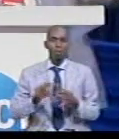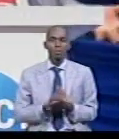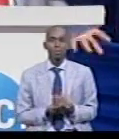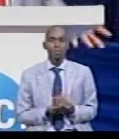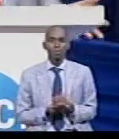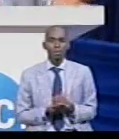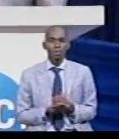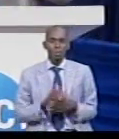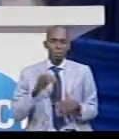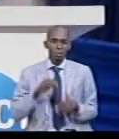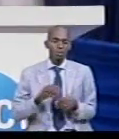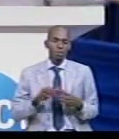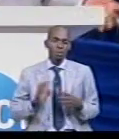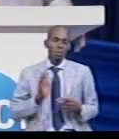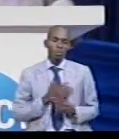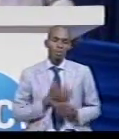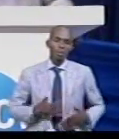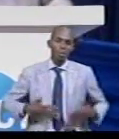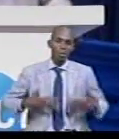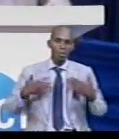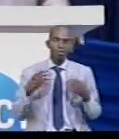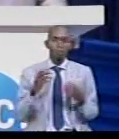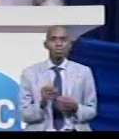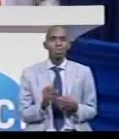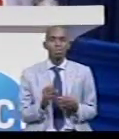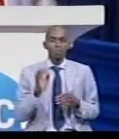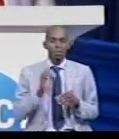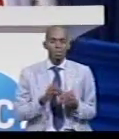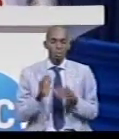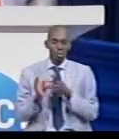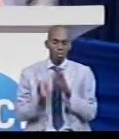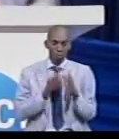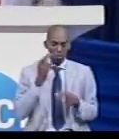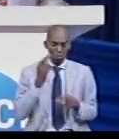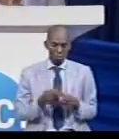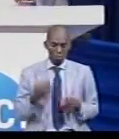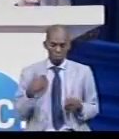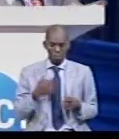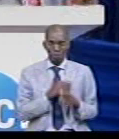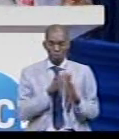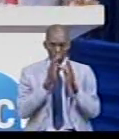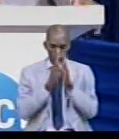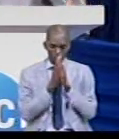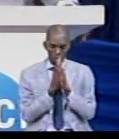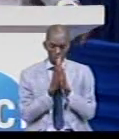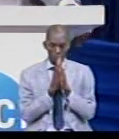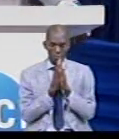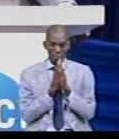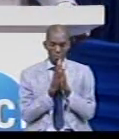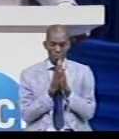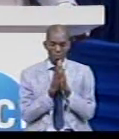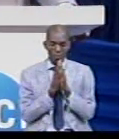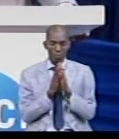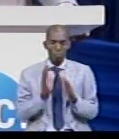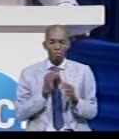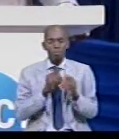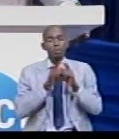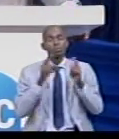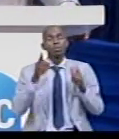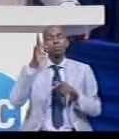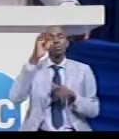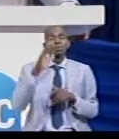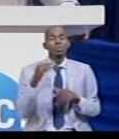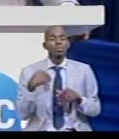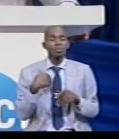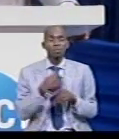into our lives. In Jesus' name we pray. Amen. A great God in heaven, we are